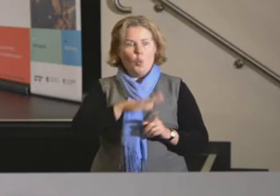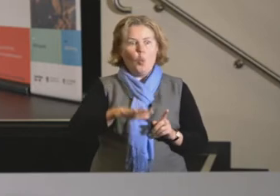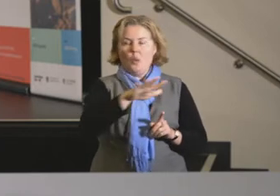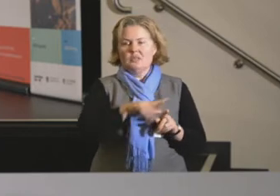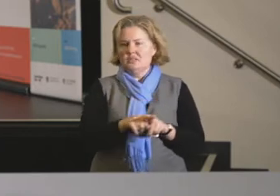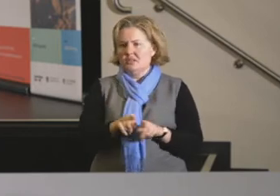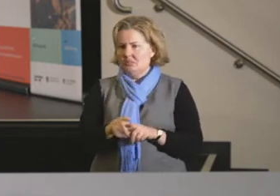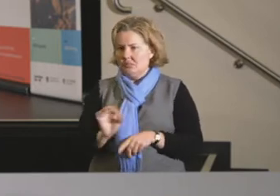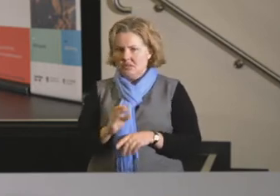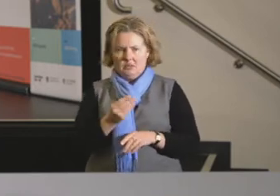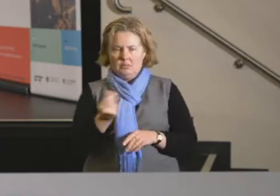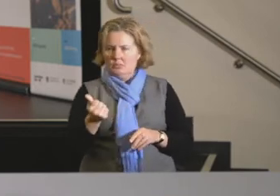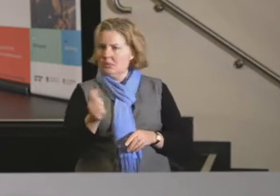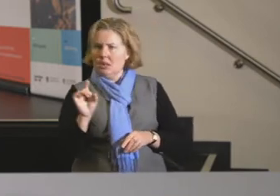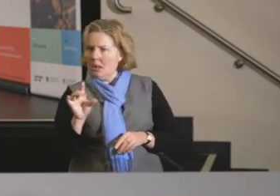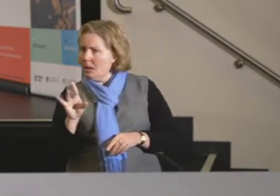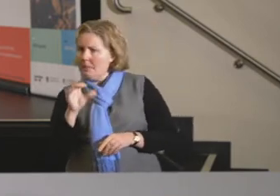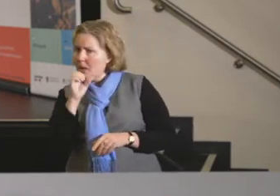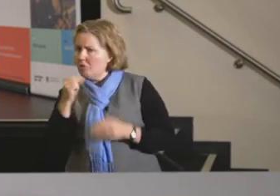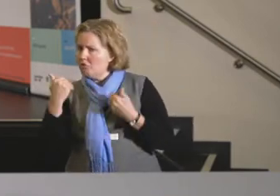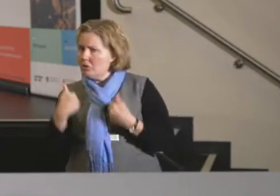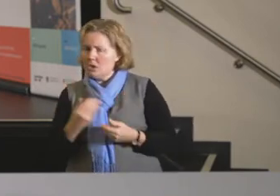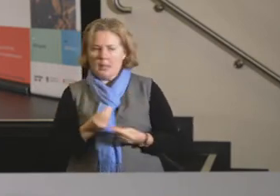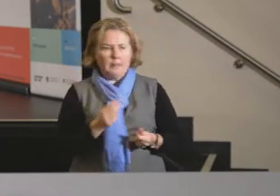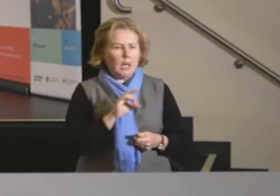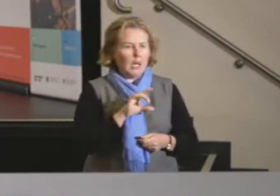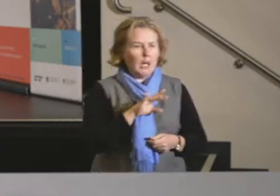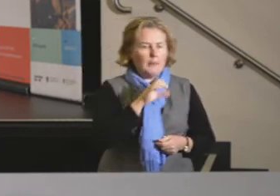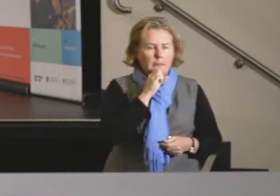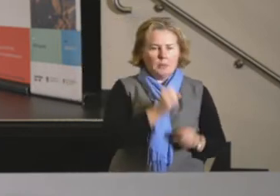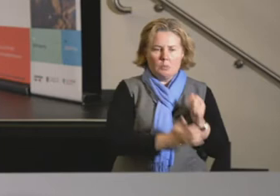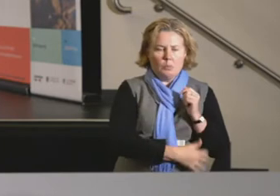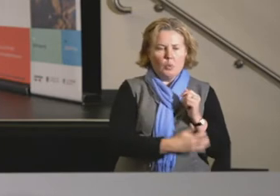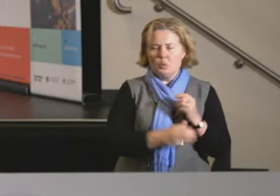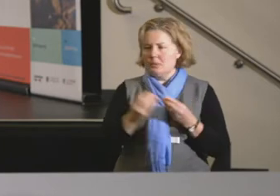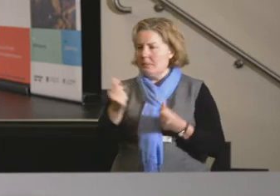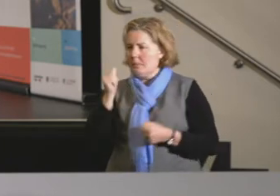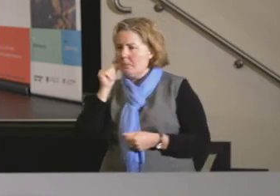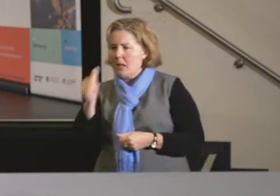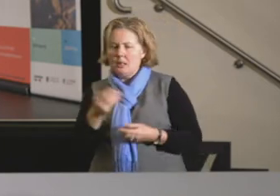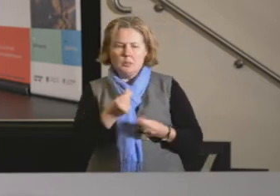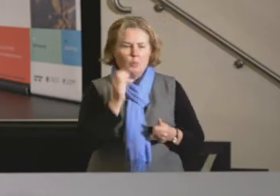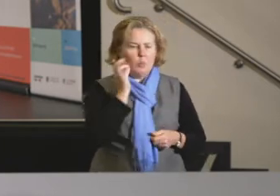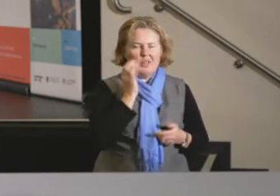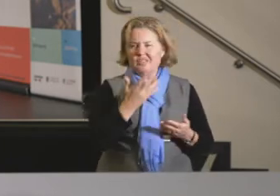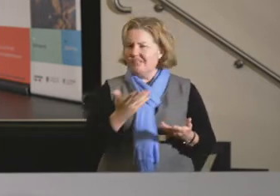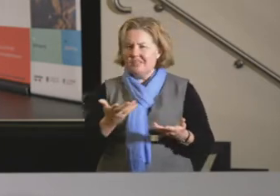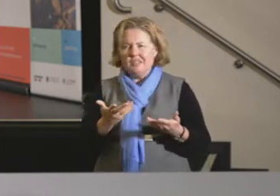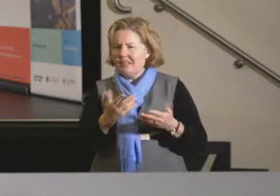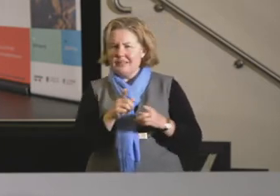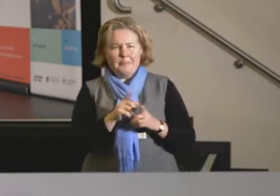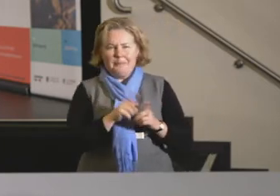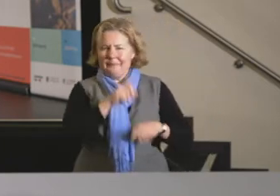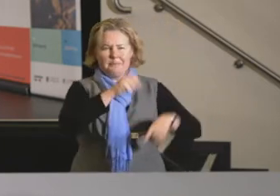old and young, we're rich and poor, we're black and white, we're every other, we represent every other kind of diversity that any other population